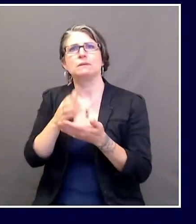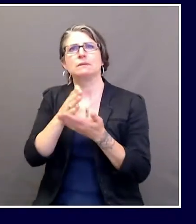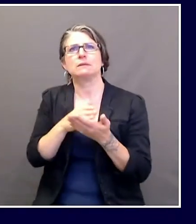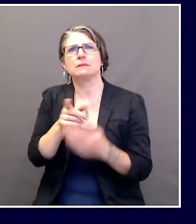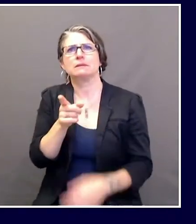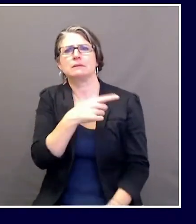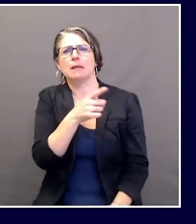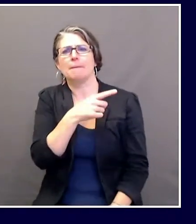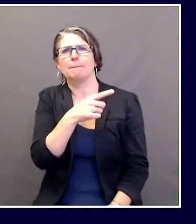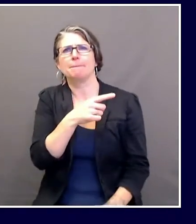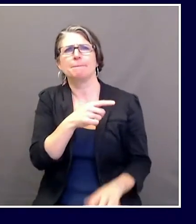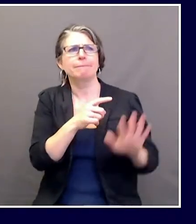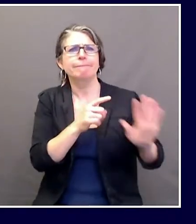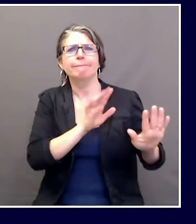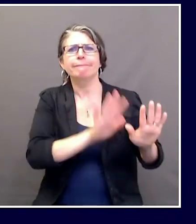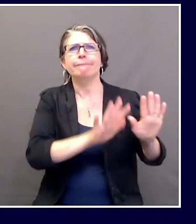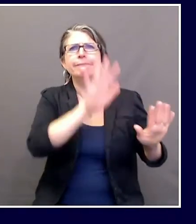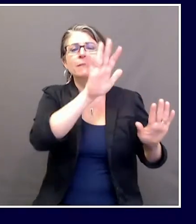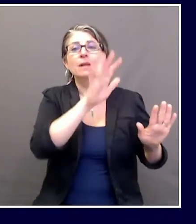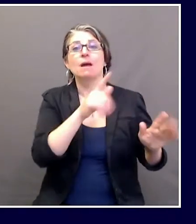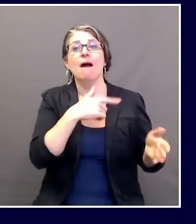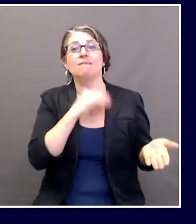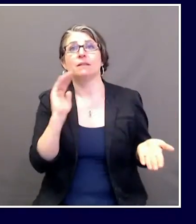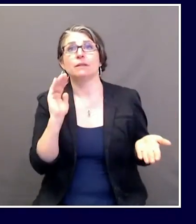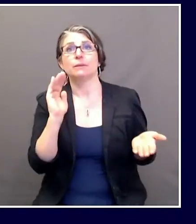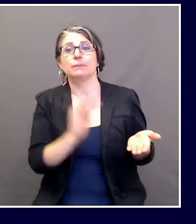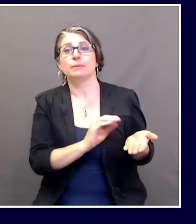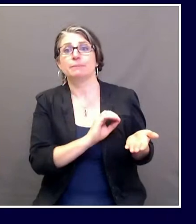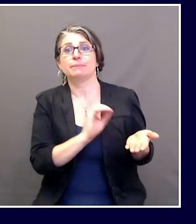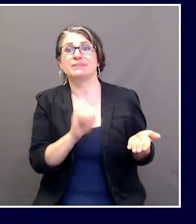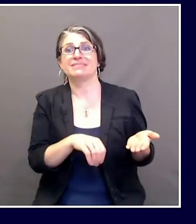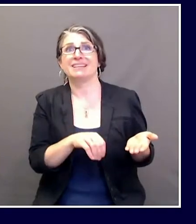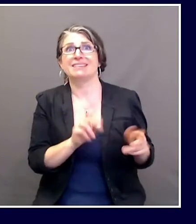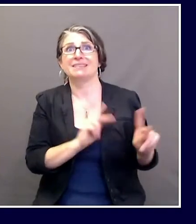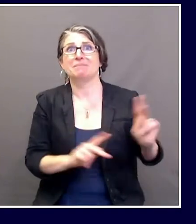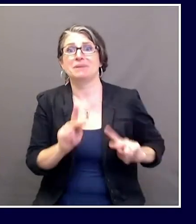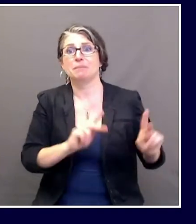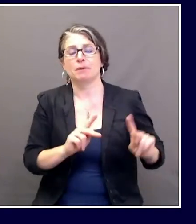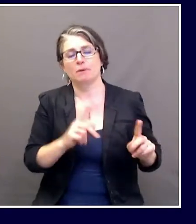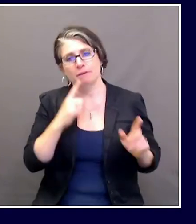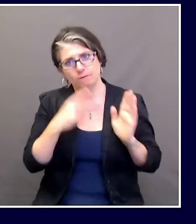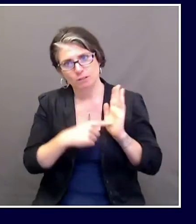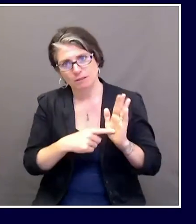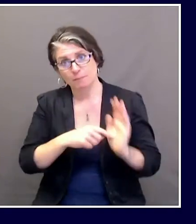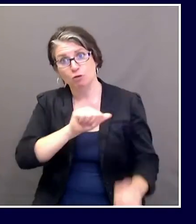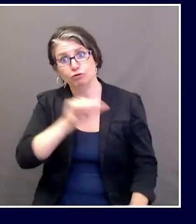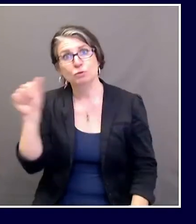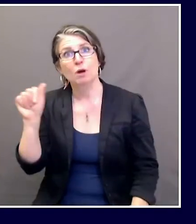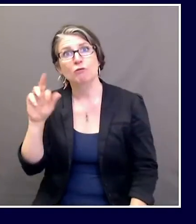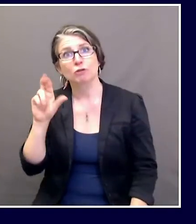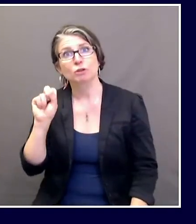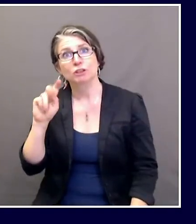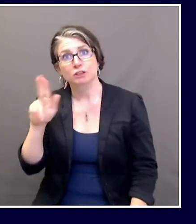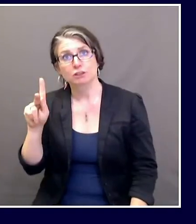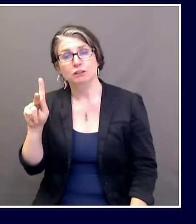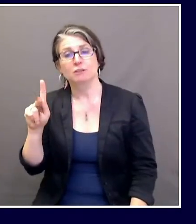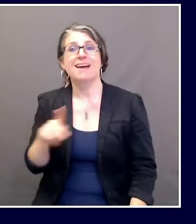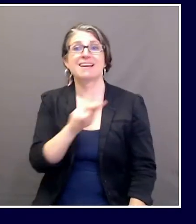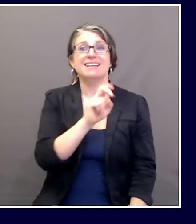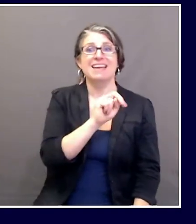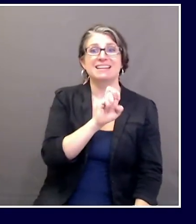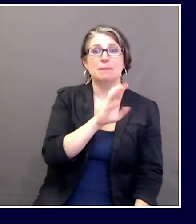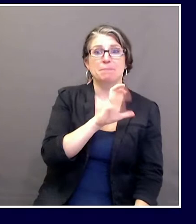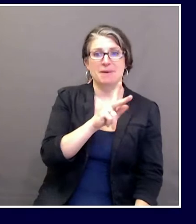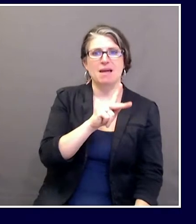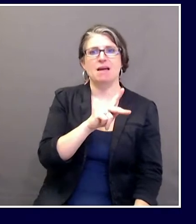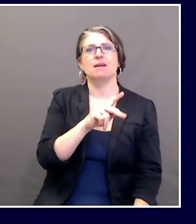relatively high take-up of these incentives, such as Aroostook County and Kennebec County. We'll be posting all this information on our